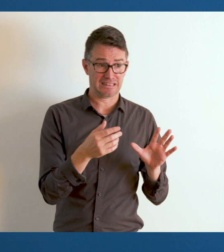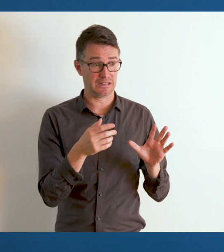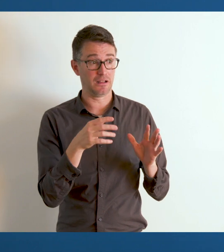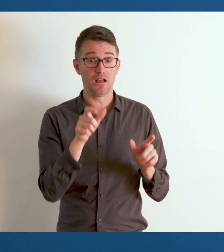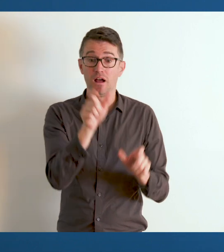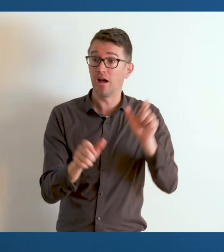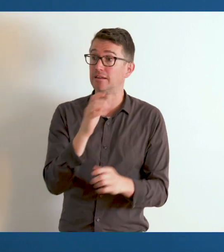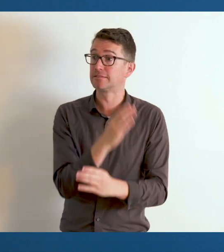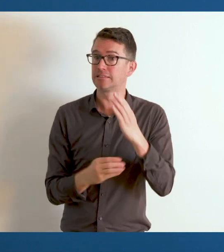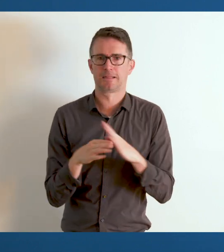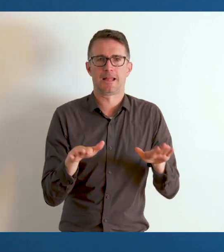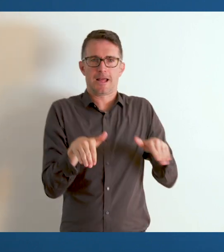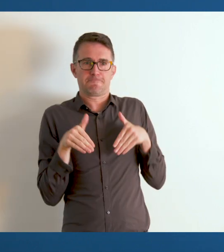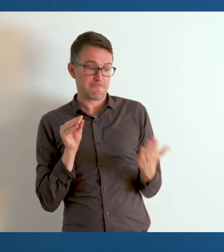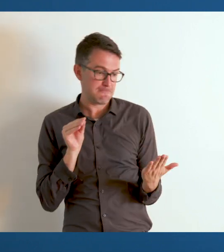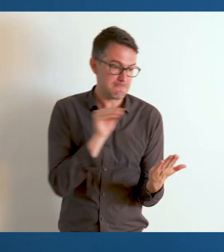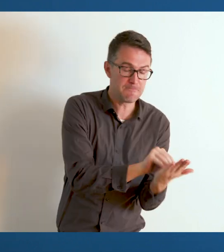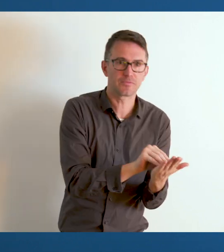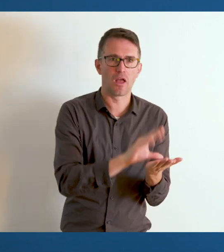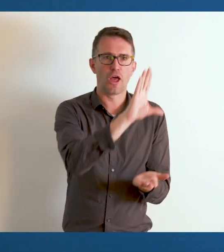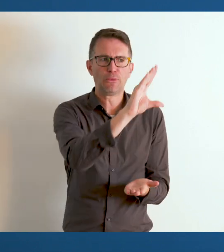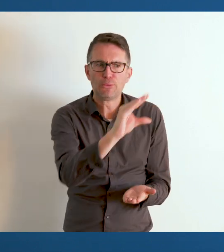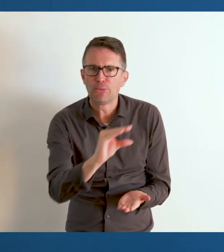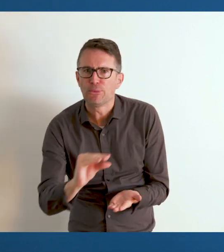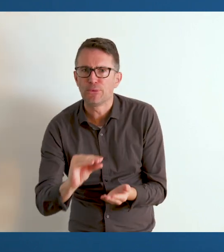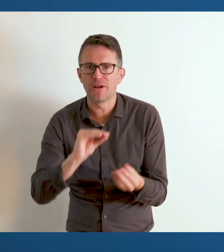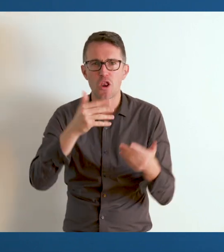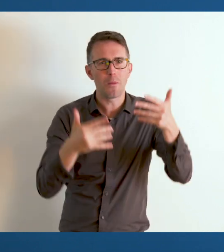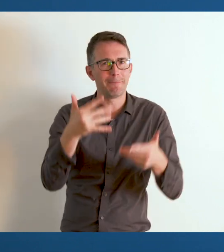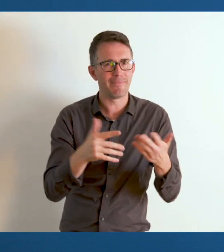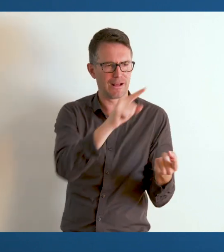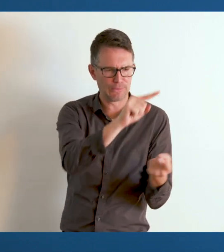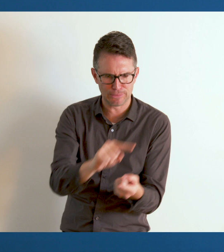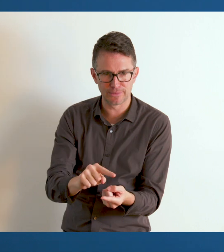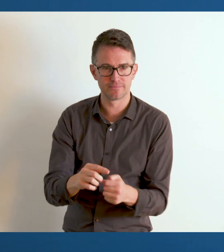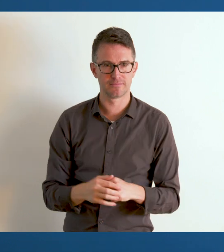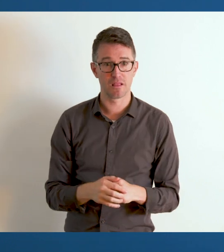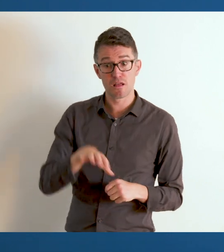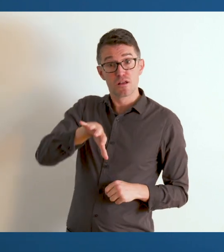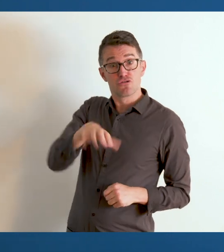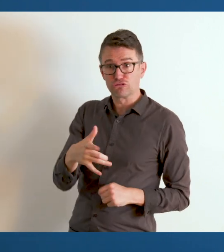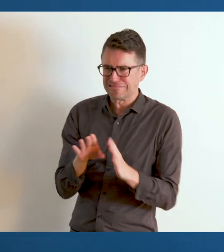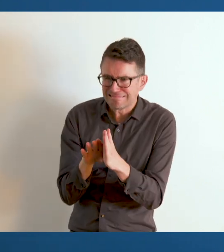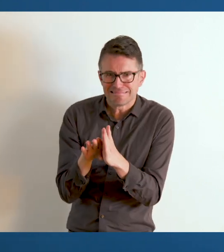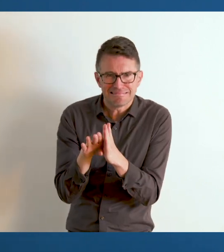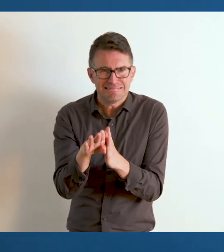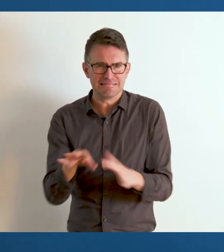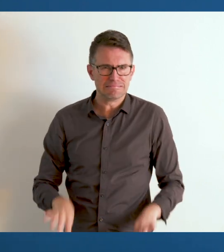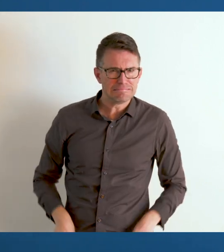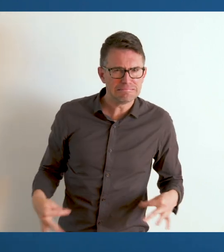was underreporting of disability, so that in lower developed countries, less developed countries, the prevalence